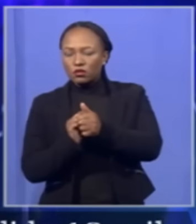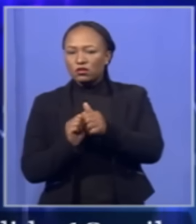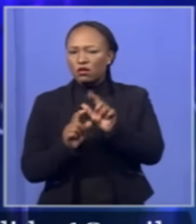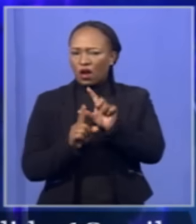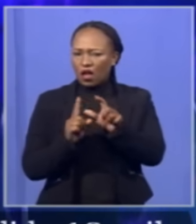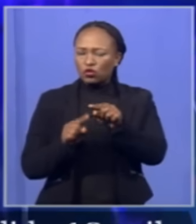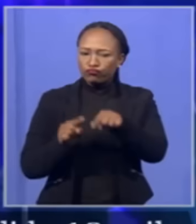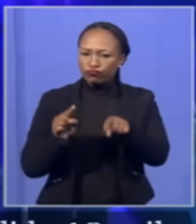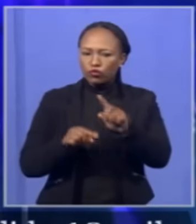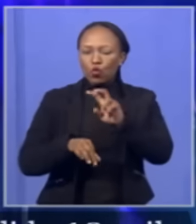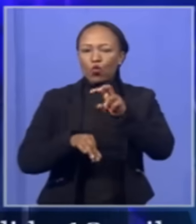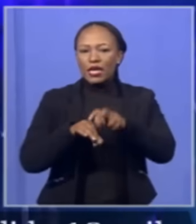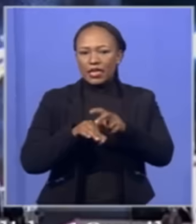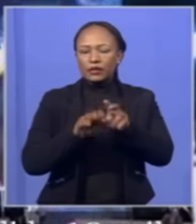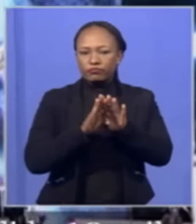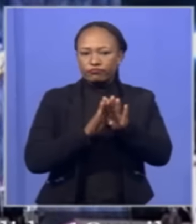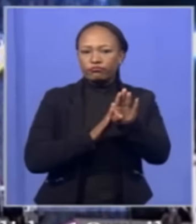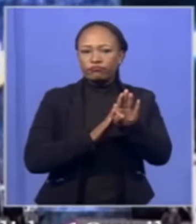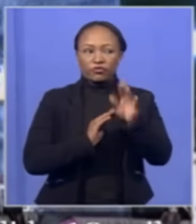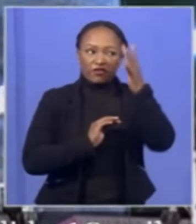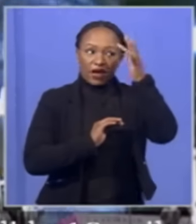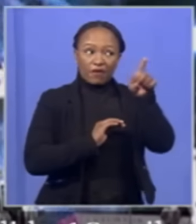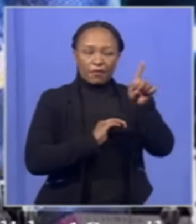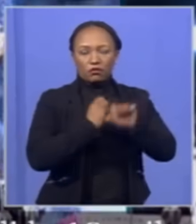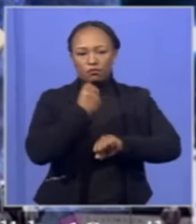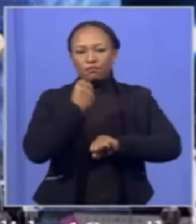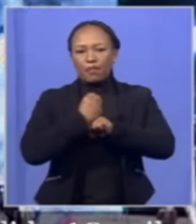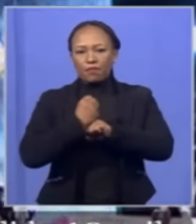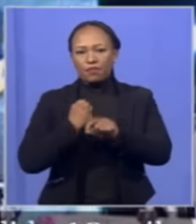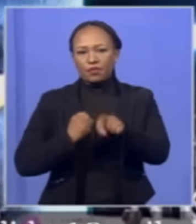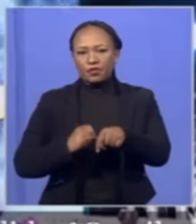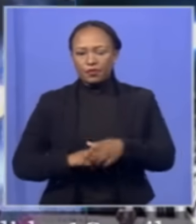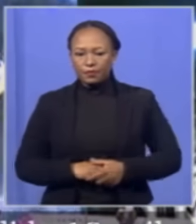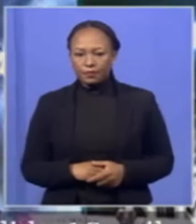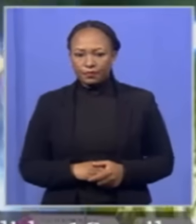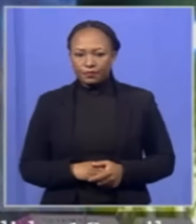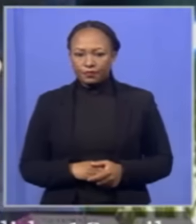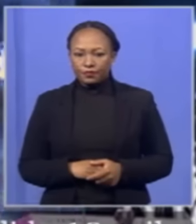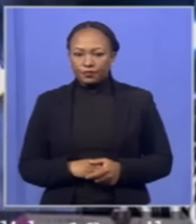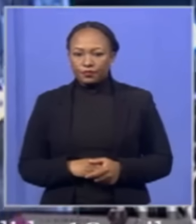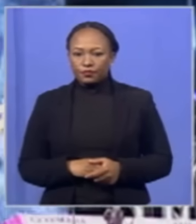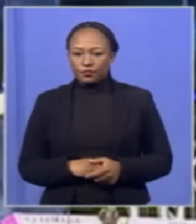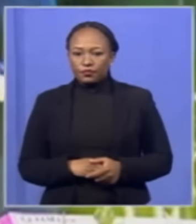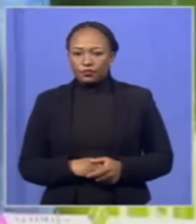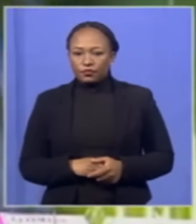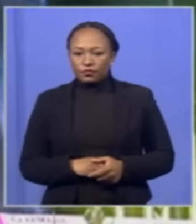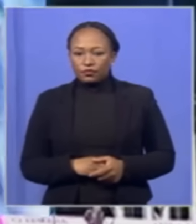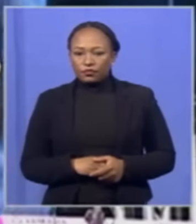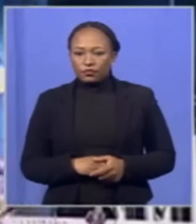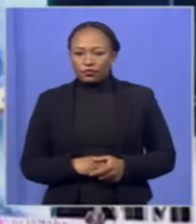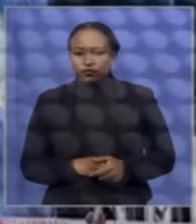le tlhoka tshegetso ya puso. Kamogelo Siekwi, dikgang tsa SABC mo